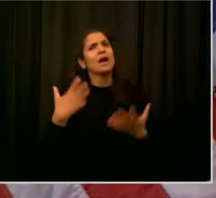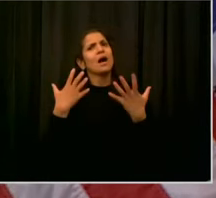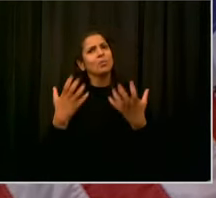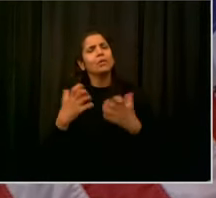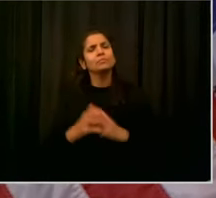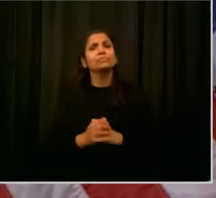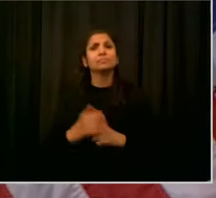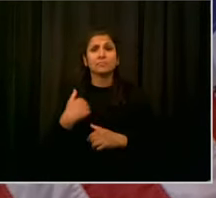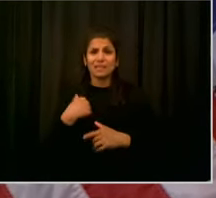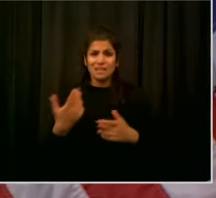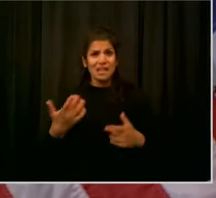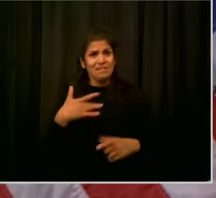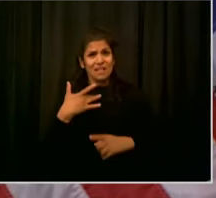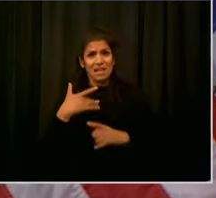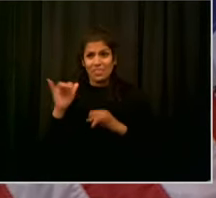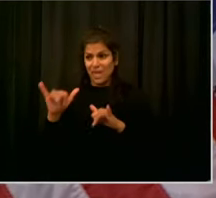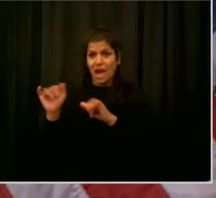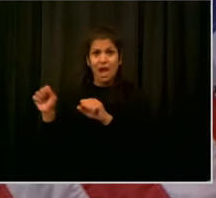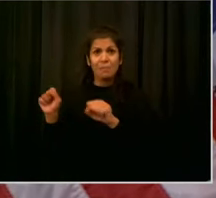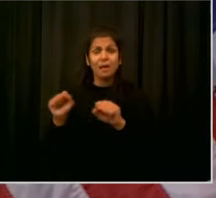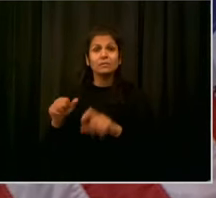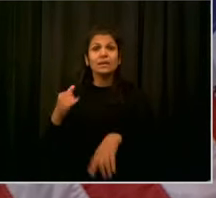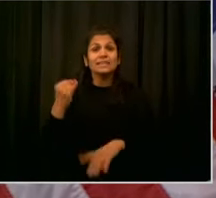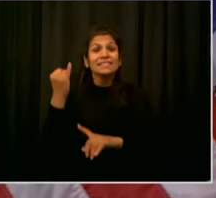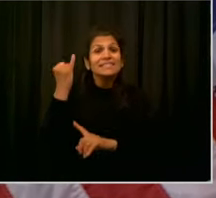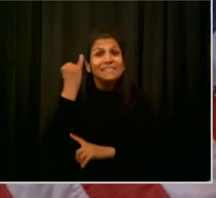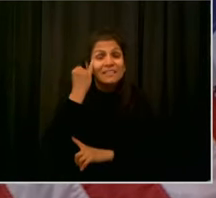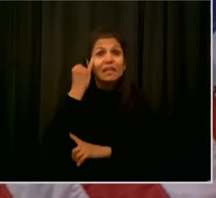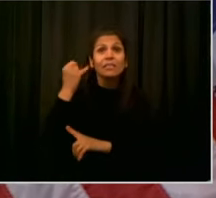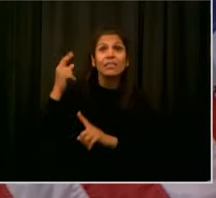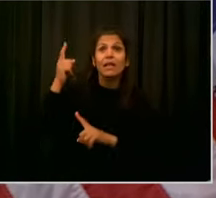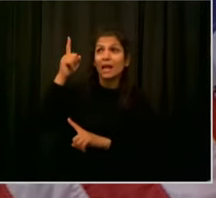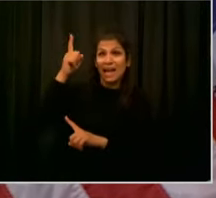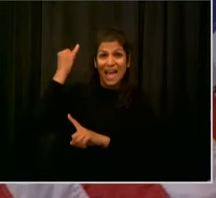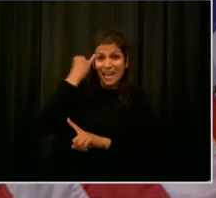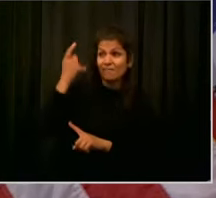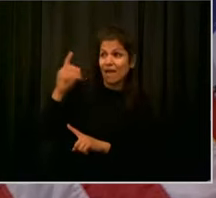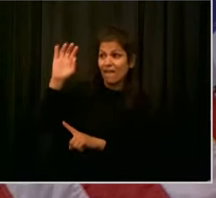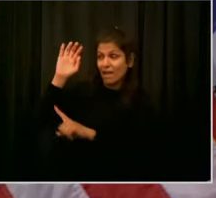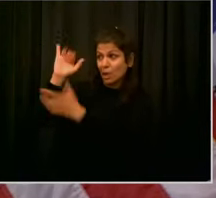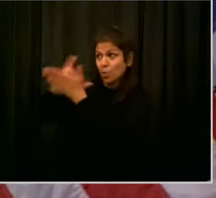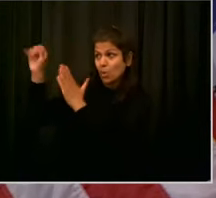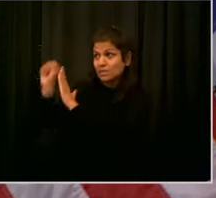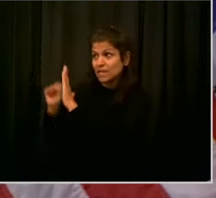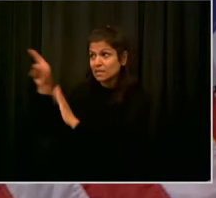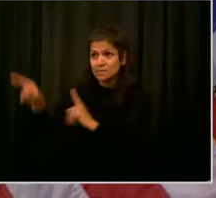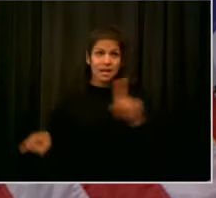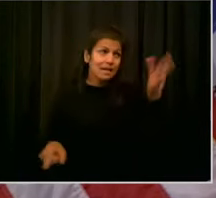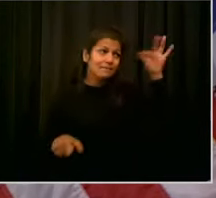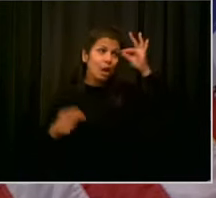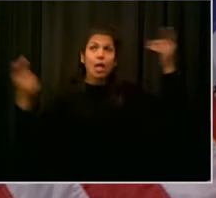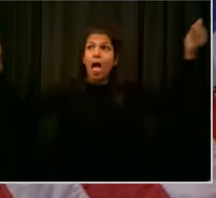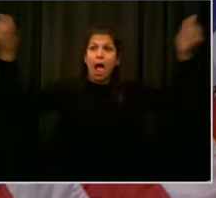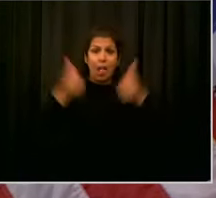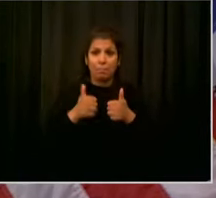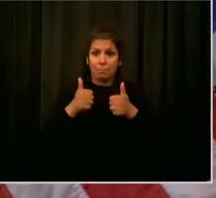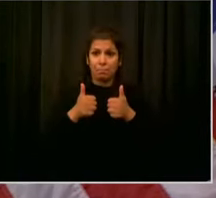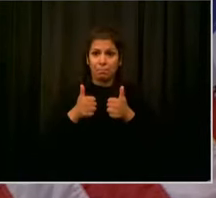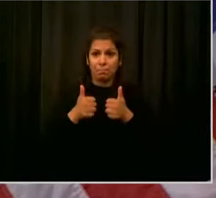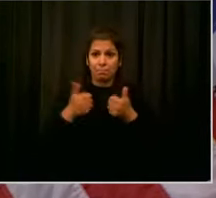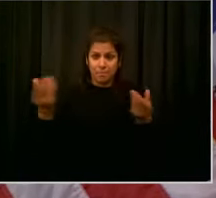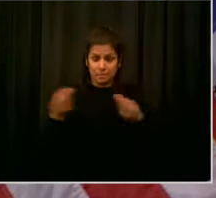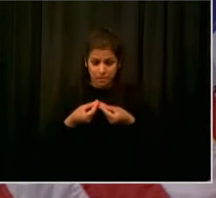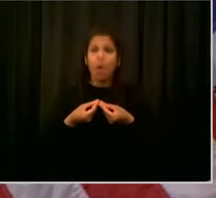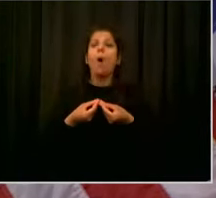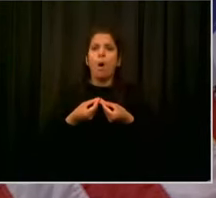believing in New York City, believing in our people, believing in the NYPD. I also believe in community leadership. One of the things you've seen the last few days is community leadership coming